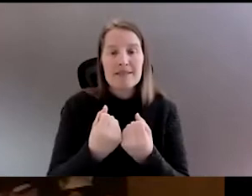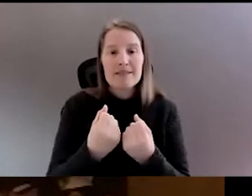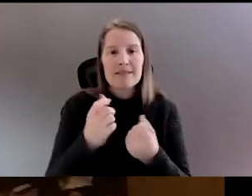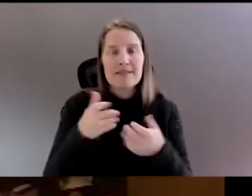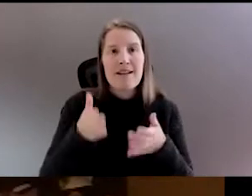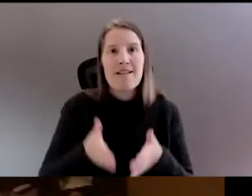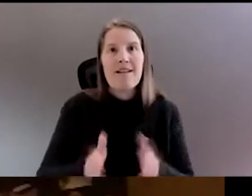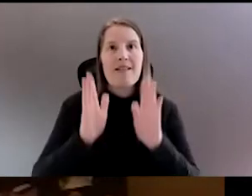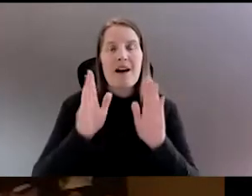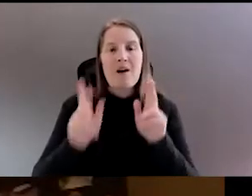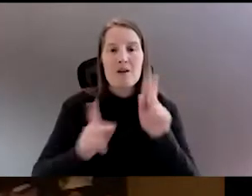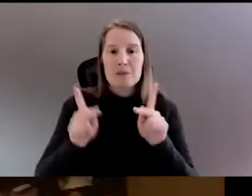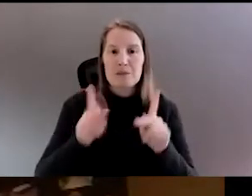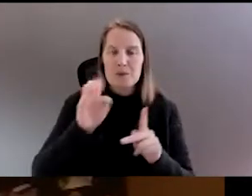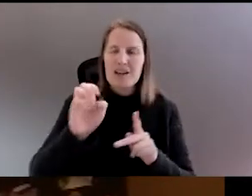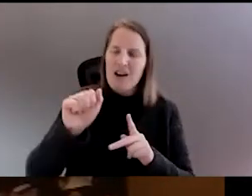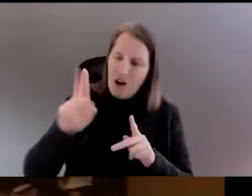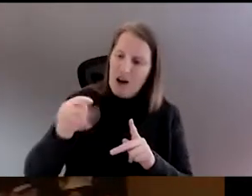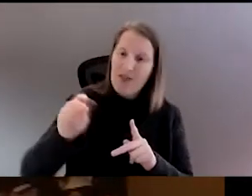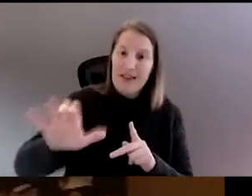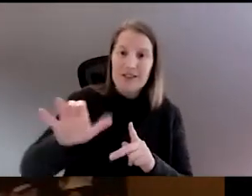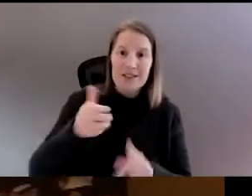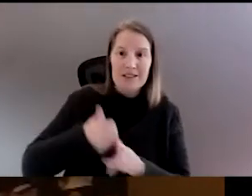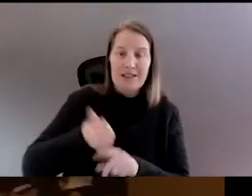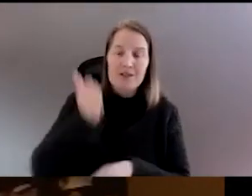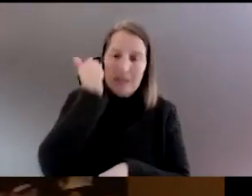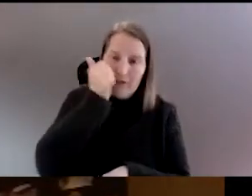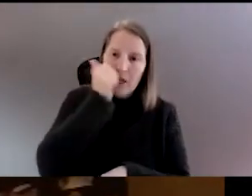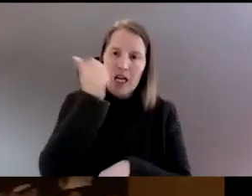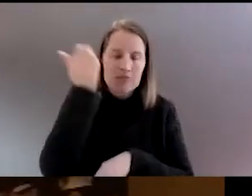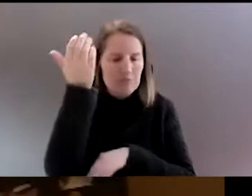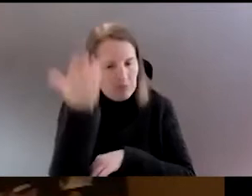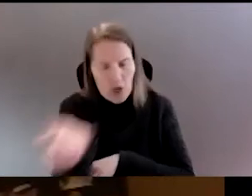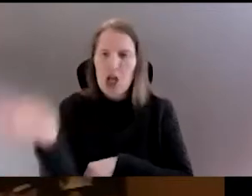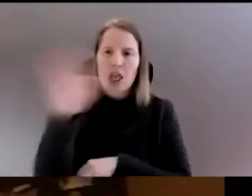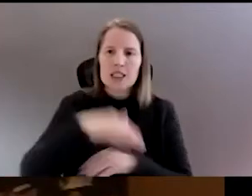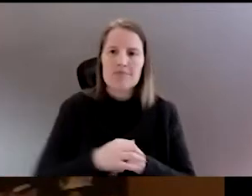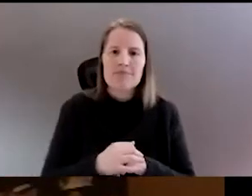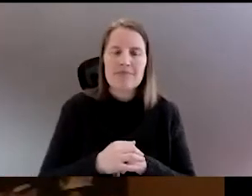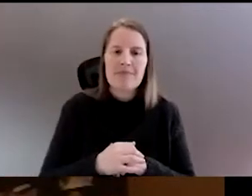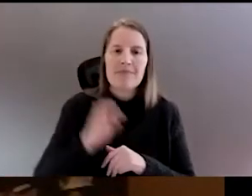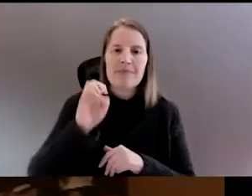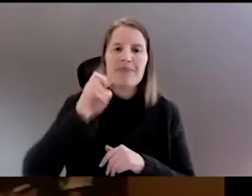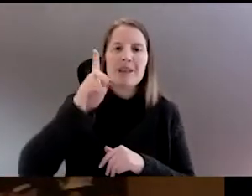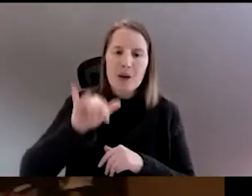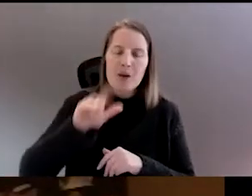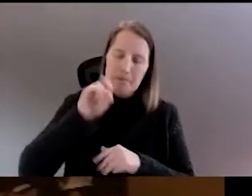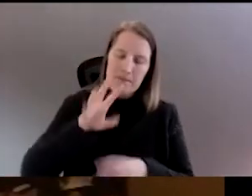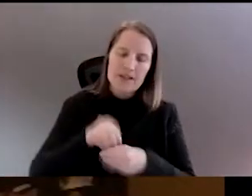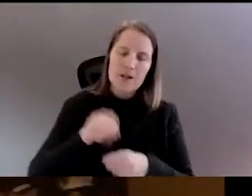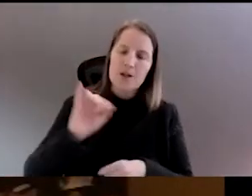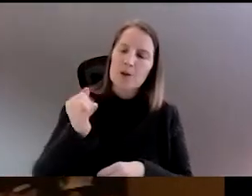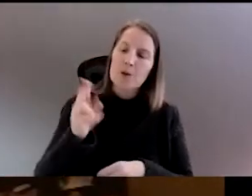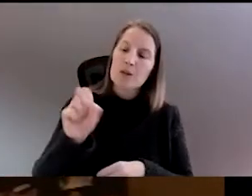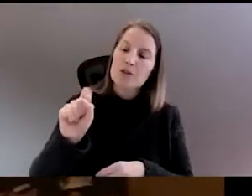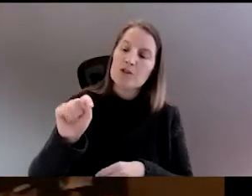their authentic self every day, all day. And equity must also include justice. So justice is that